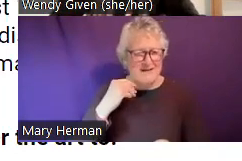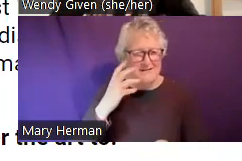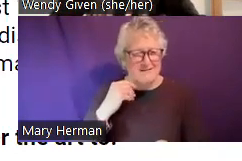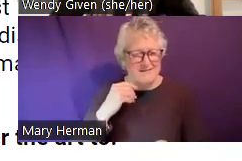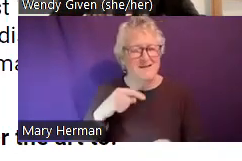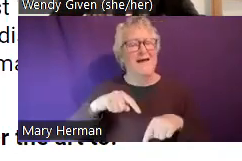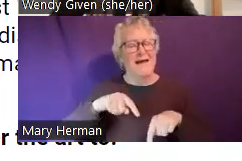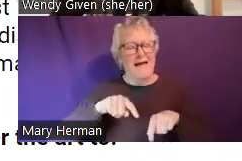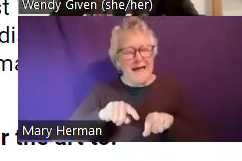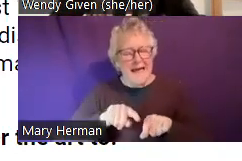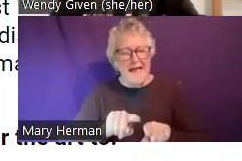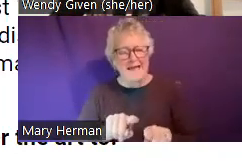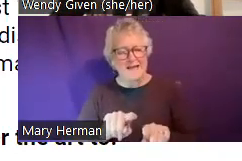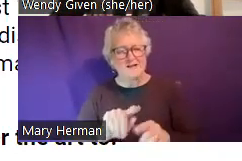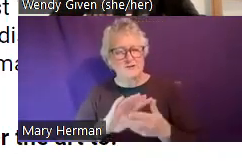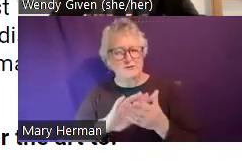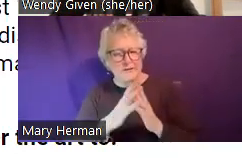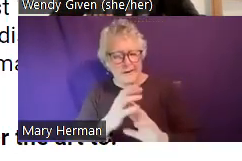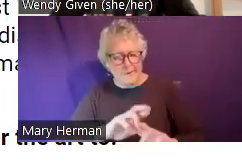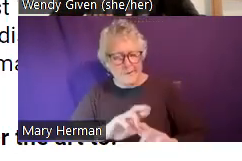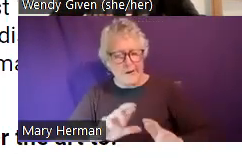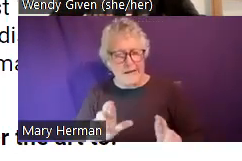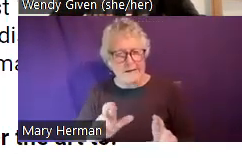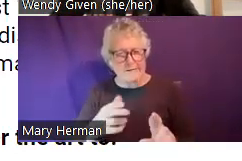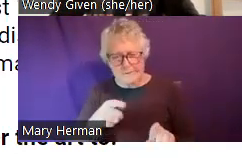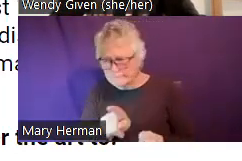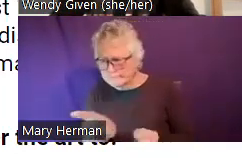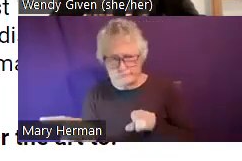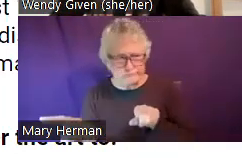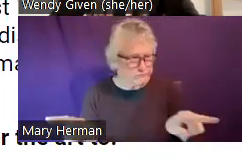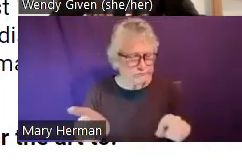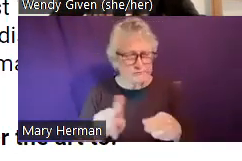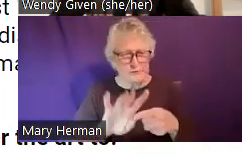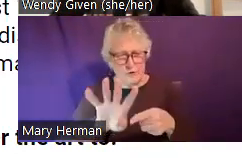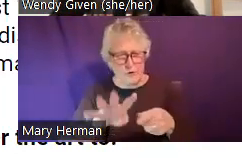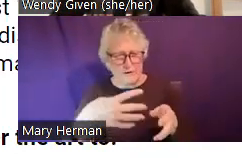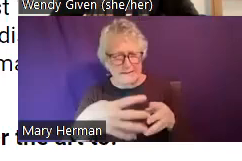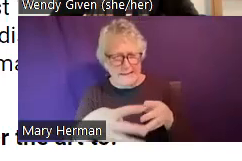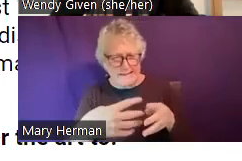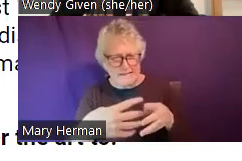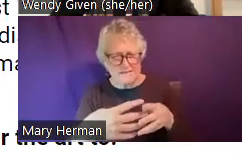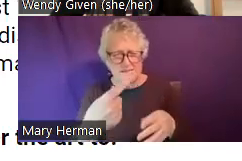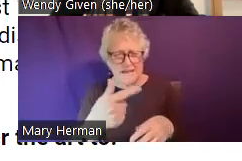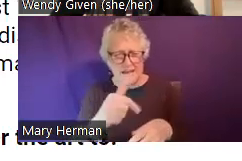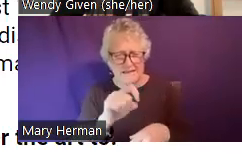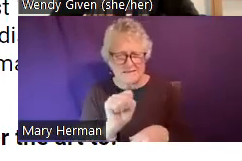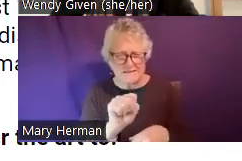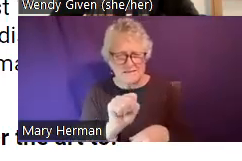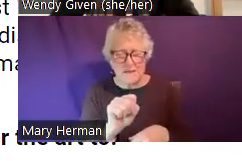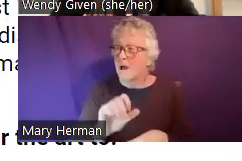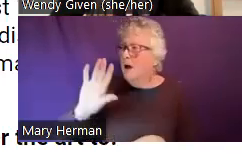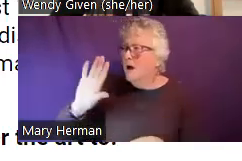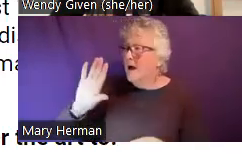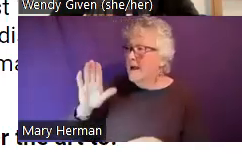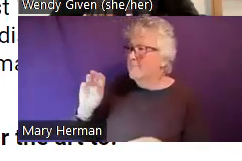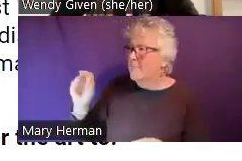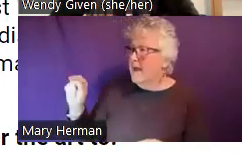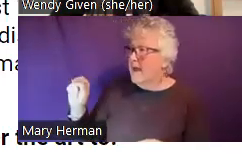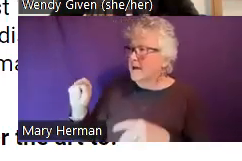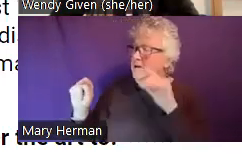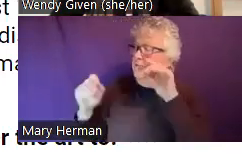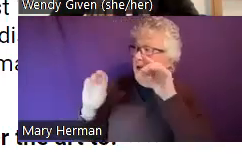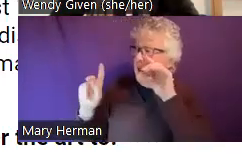of getting ready to go then towards your gates. And Matt, Oh, please. Sorry, I was just going to say, once